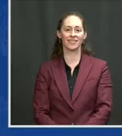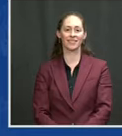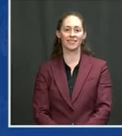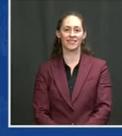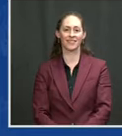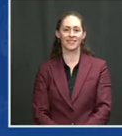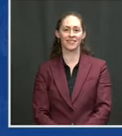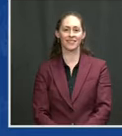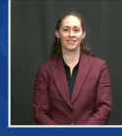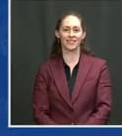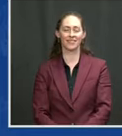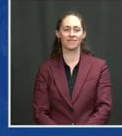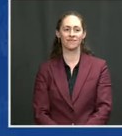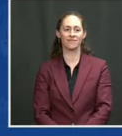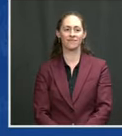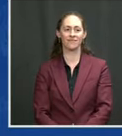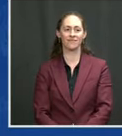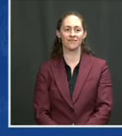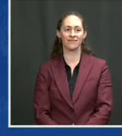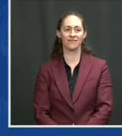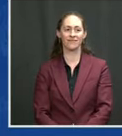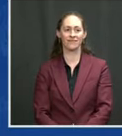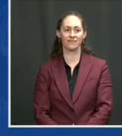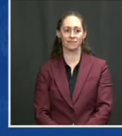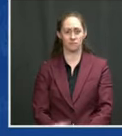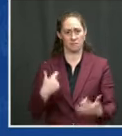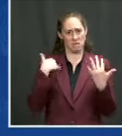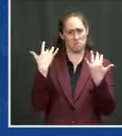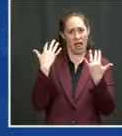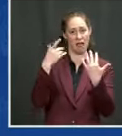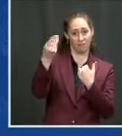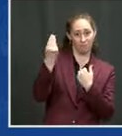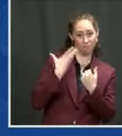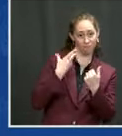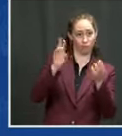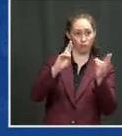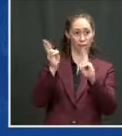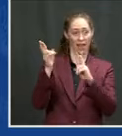Well, they're, I'm just waiting for them to tell me when we get going here, since we're live streaming this.